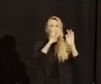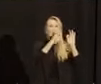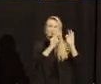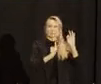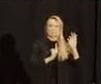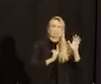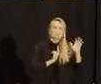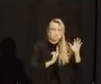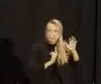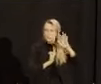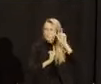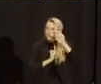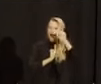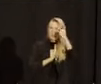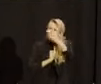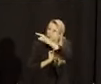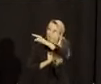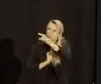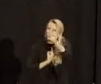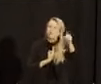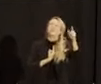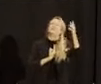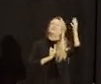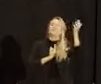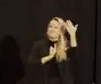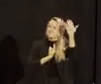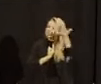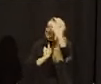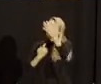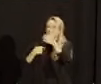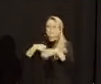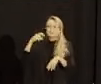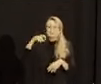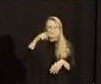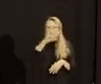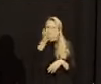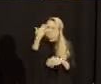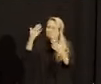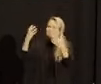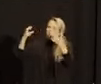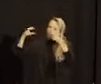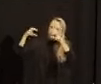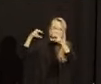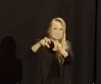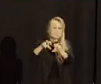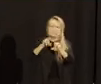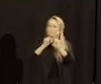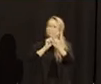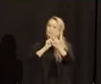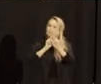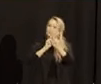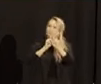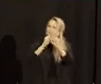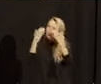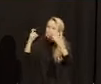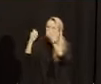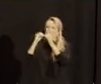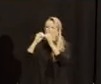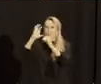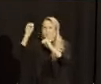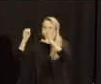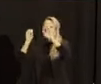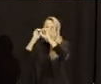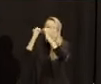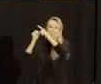for disabled people all over the country. We need investments in mentoring, which Jennifer, I know you do so much